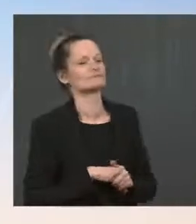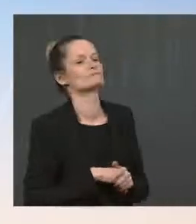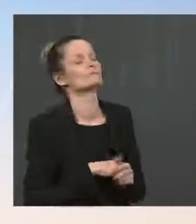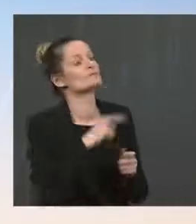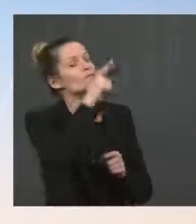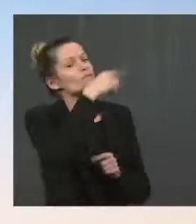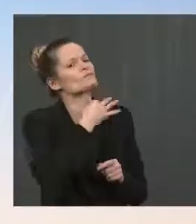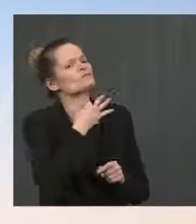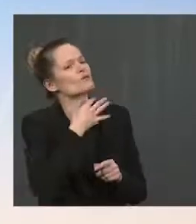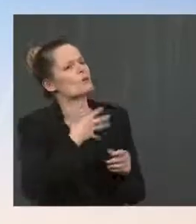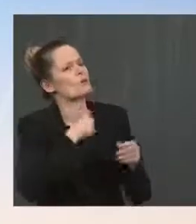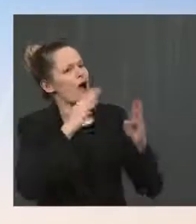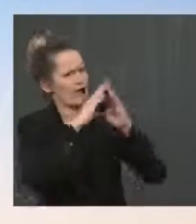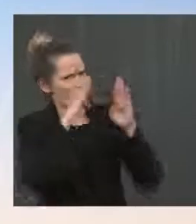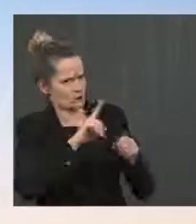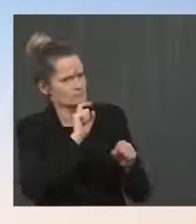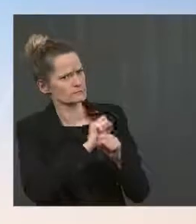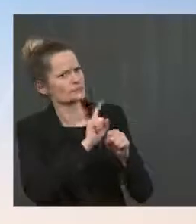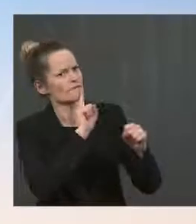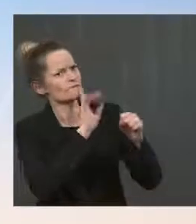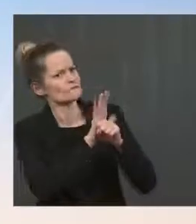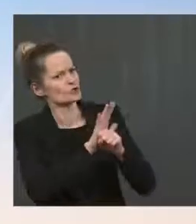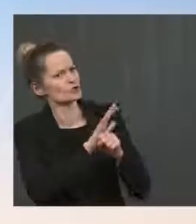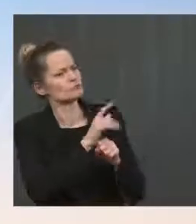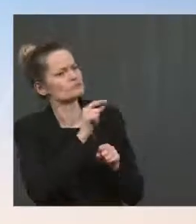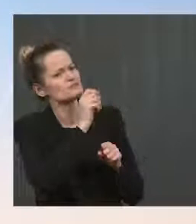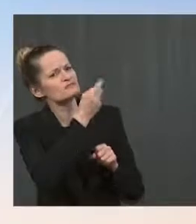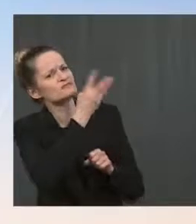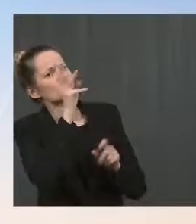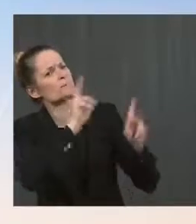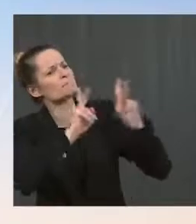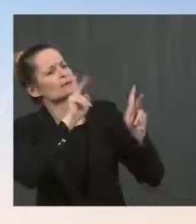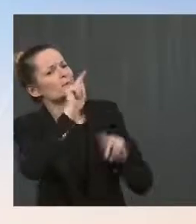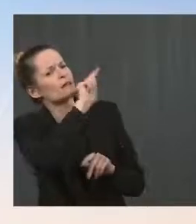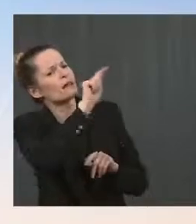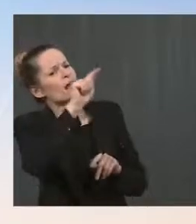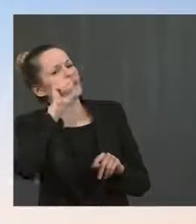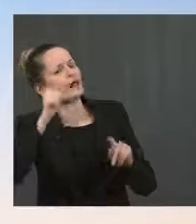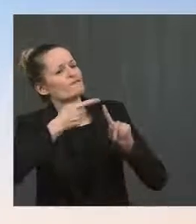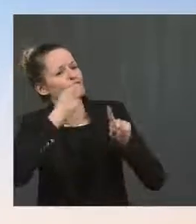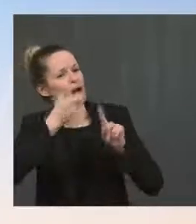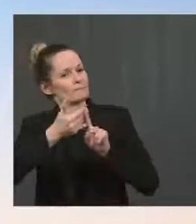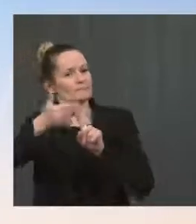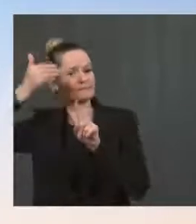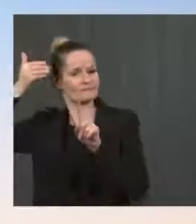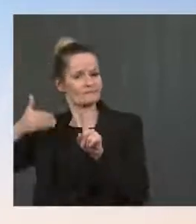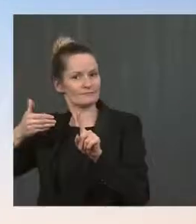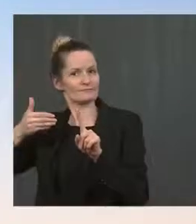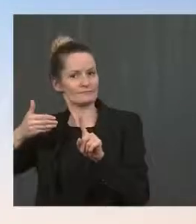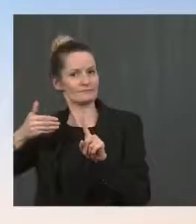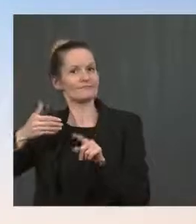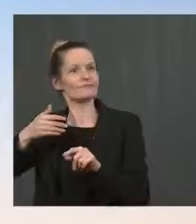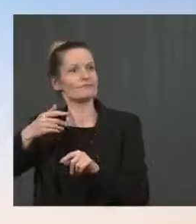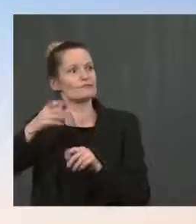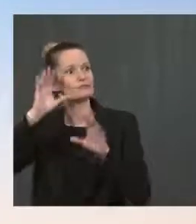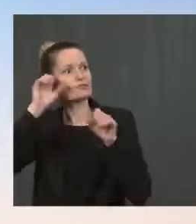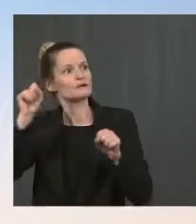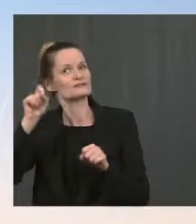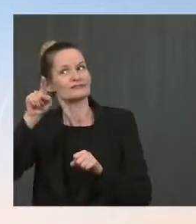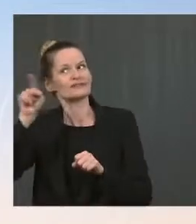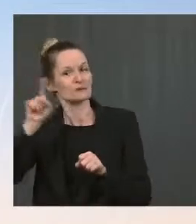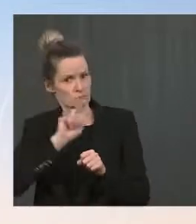to resign from various boards, including the West Point Advisory Board and the Naval Academy Board, and why? Yes, we